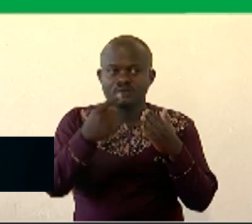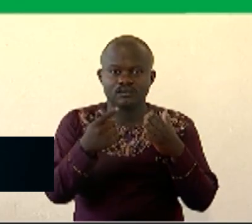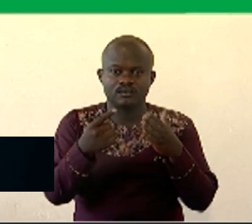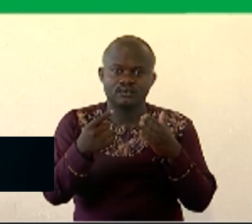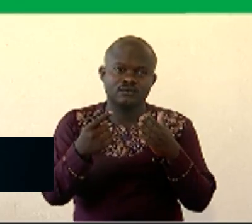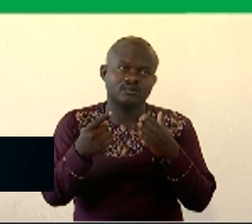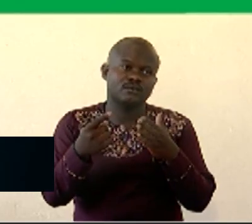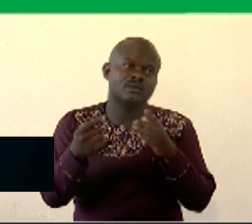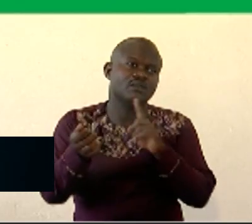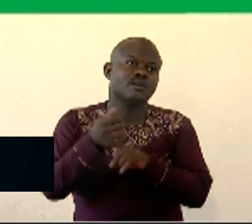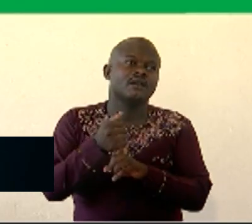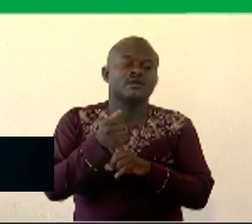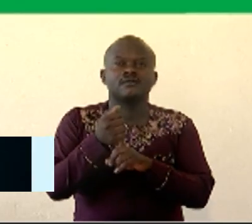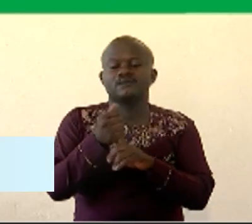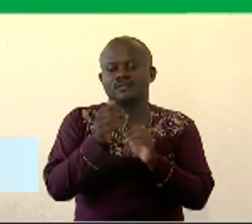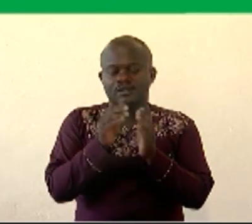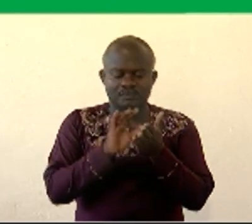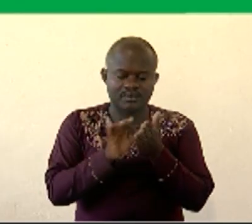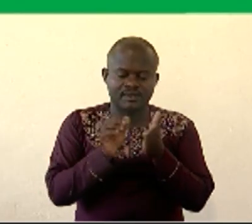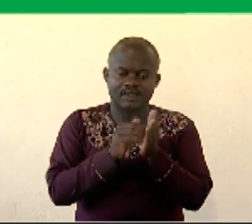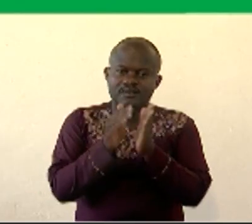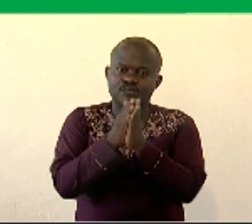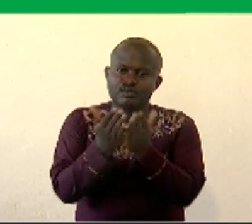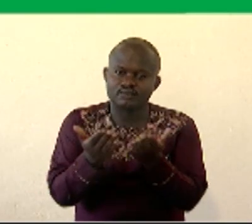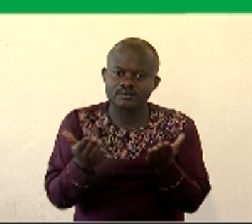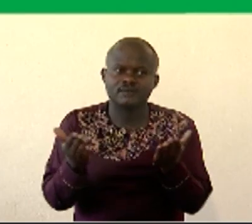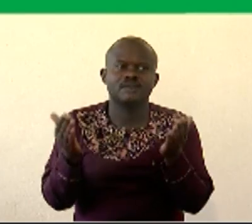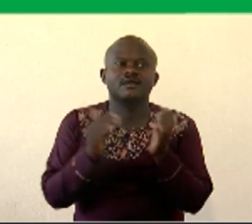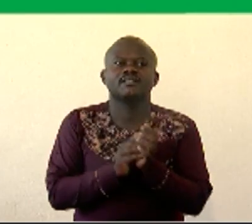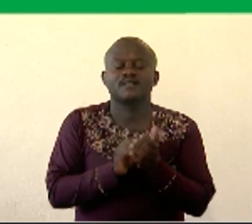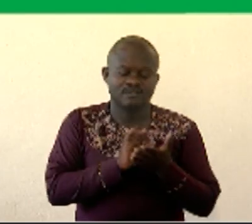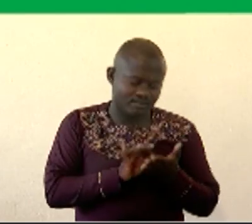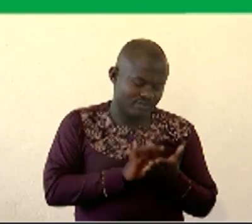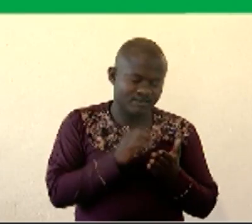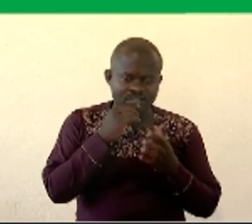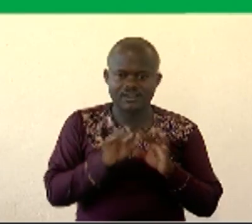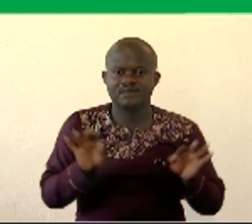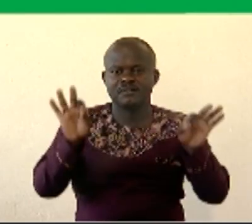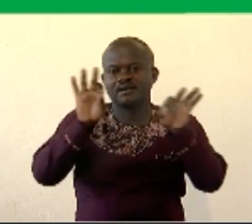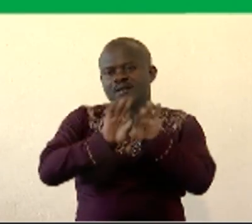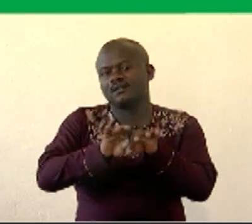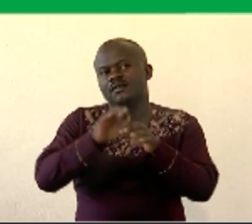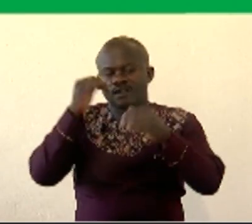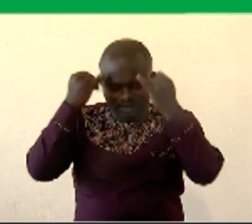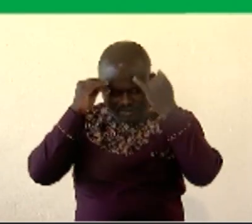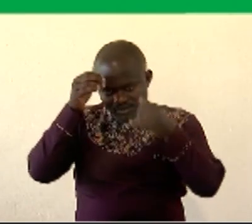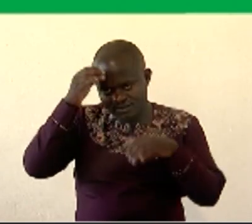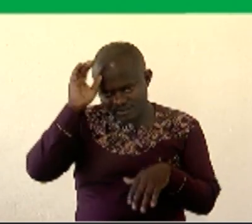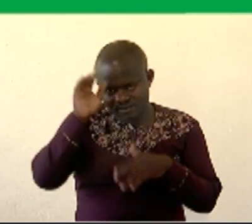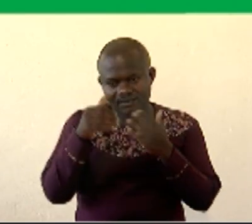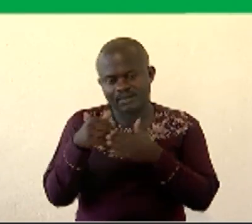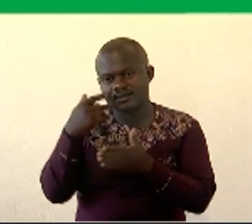a pen and even a book. You note the important concepts and ideas concerning about the